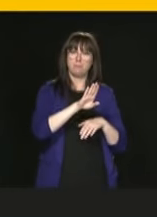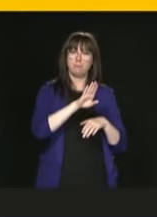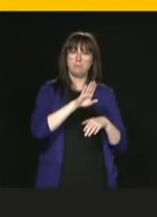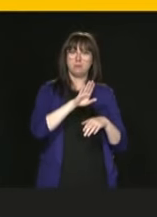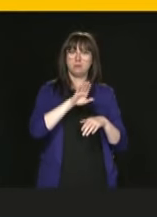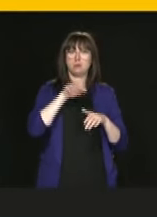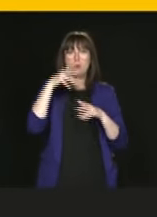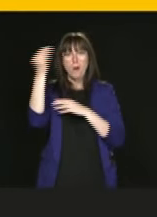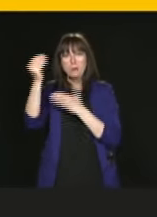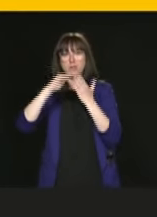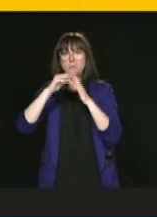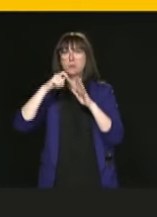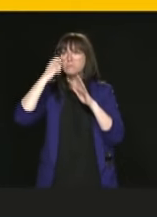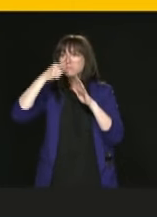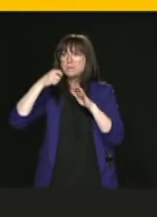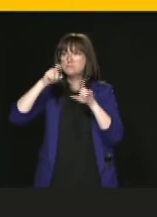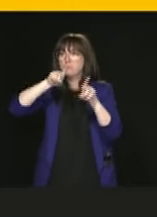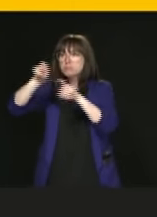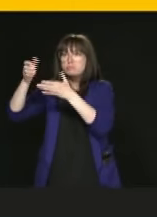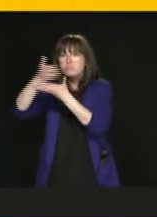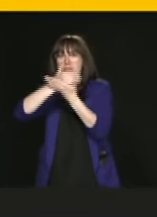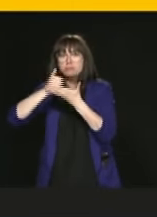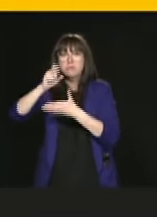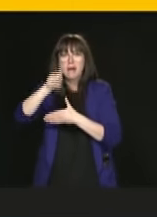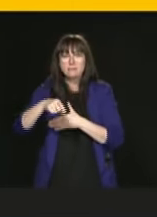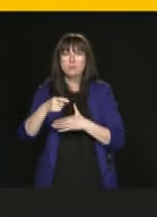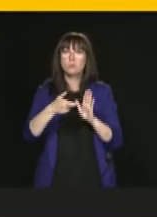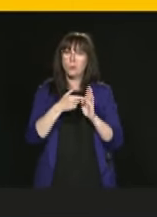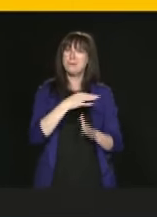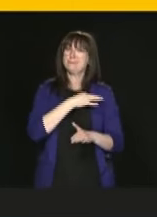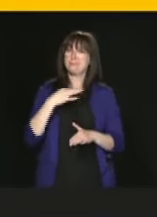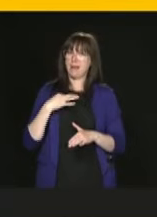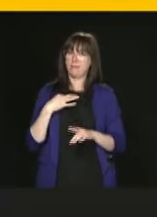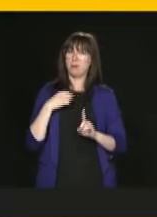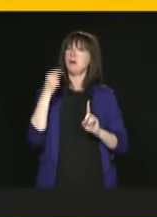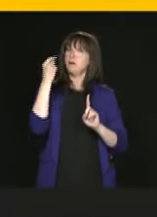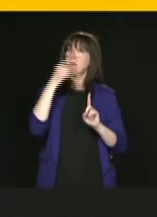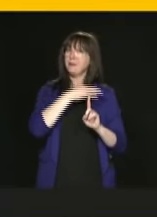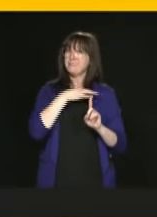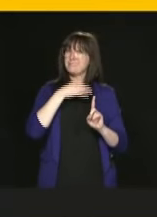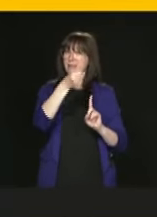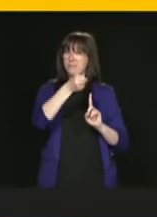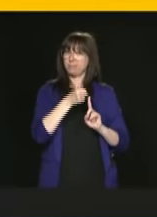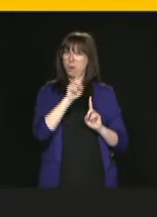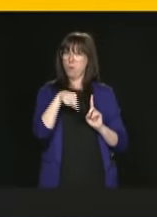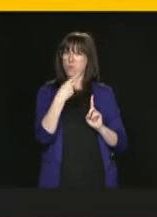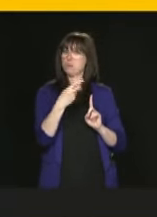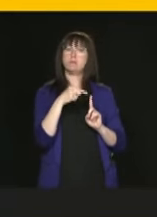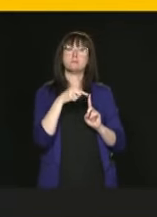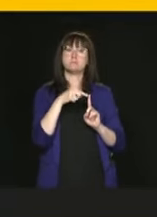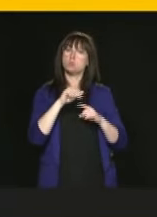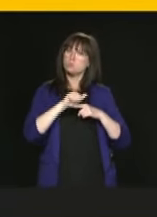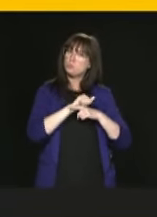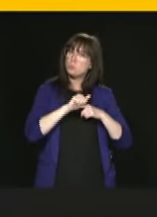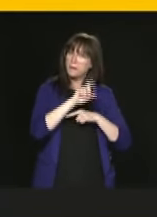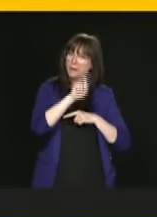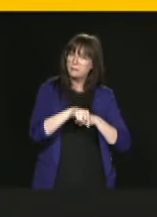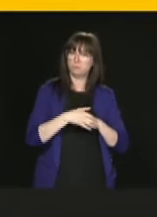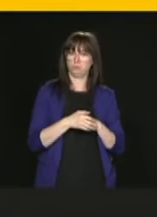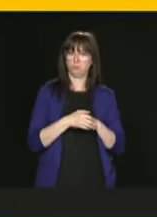the necessary trained people who can do the testing is one. Dr. News talked about accessibility,